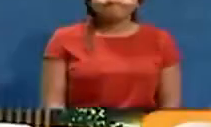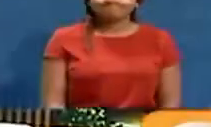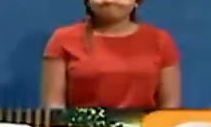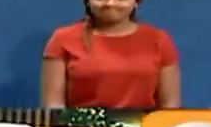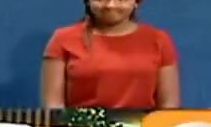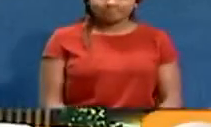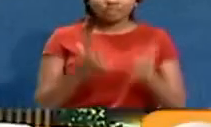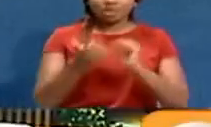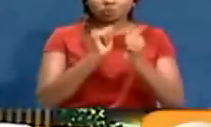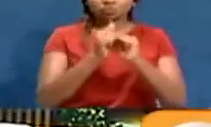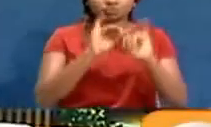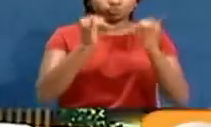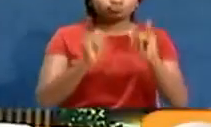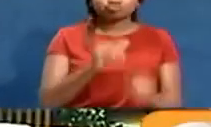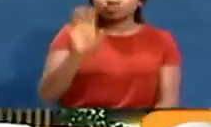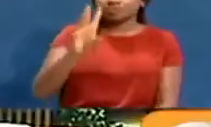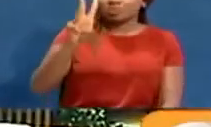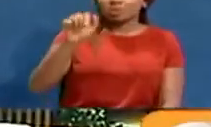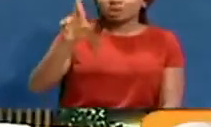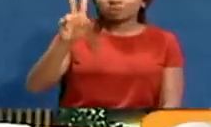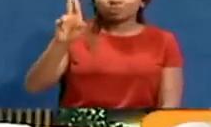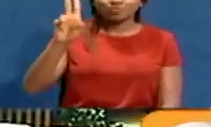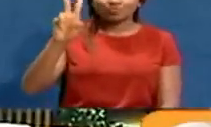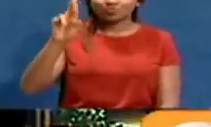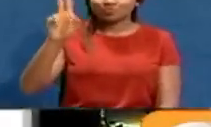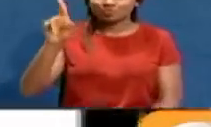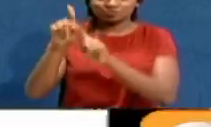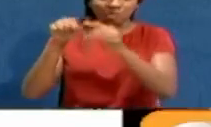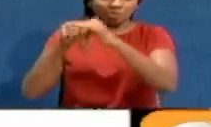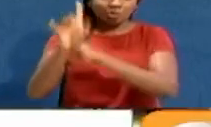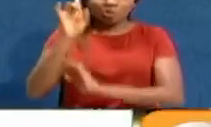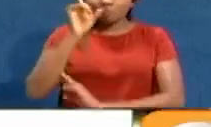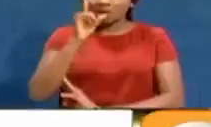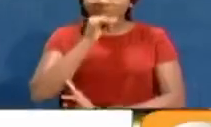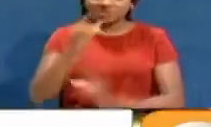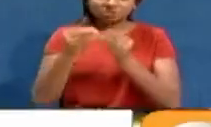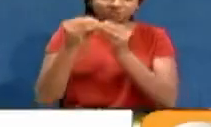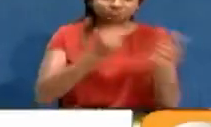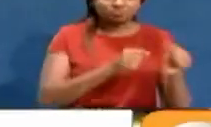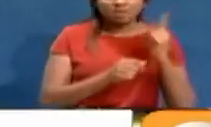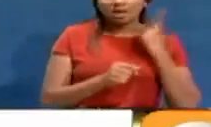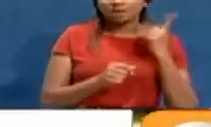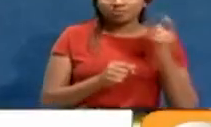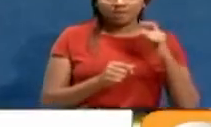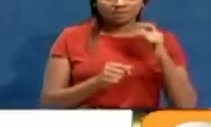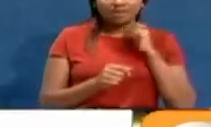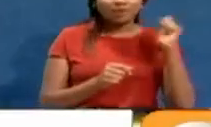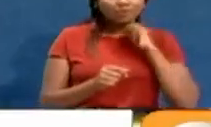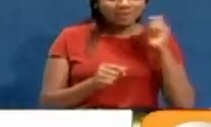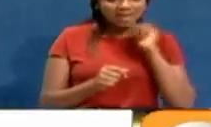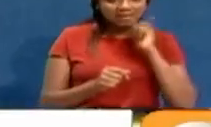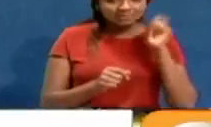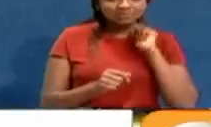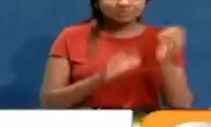And it's time now to get sporty. Steven Waruru scored the lone goal as Bidco United edged Kariobangi Sharks 1-0 in a production test